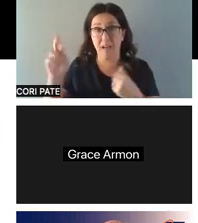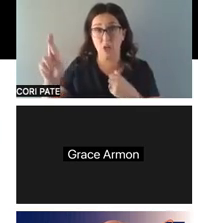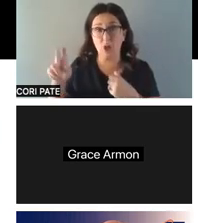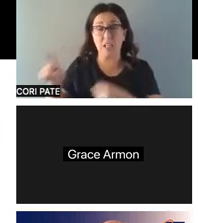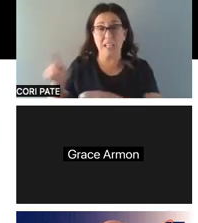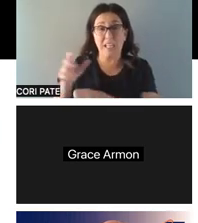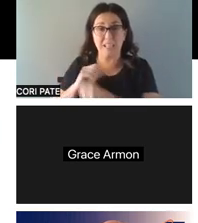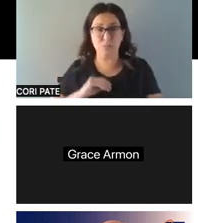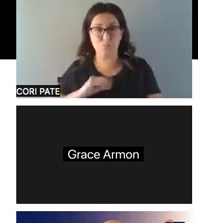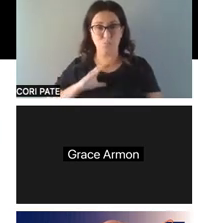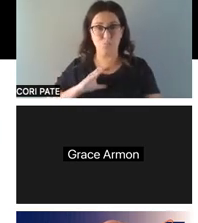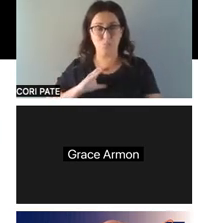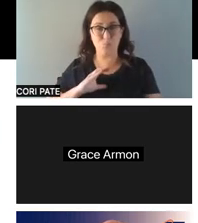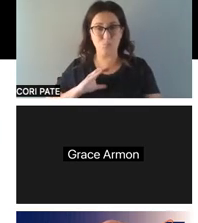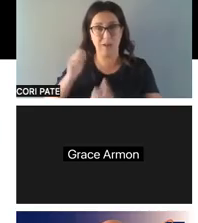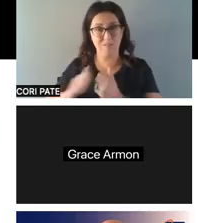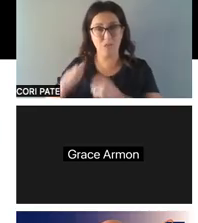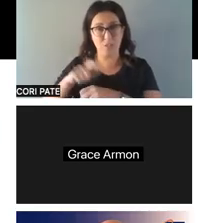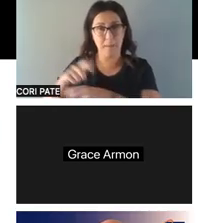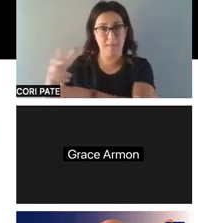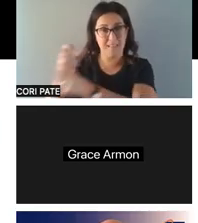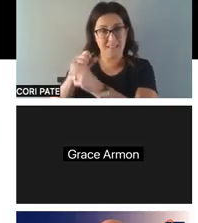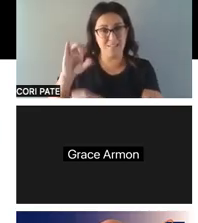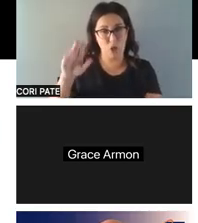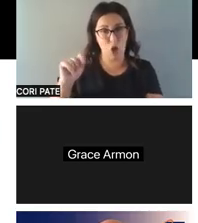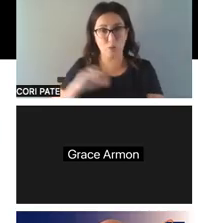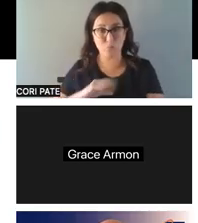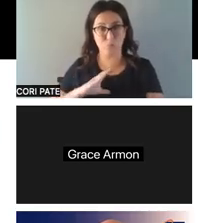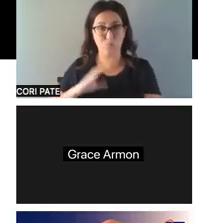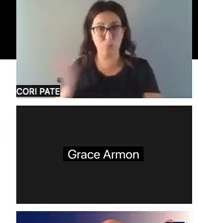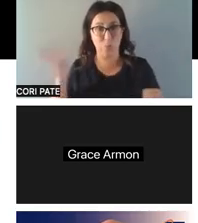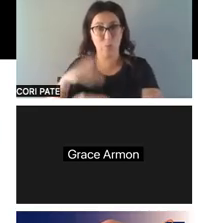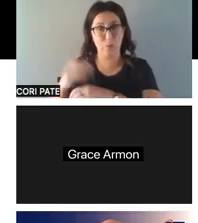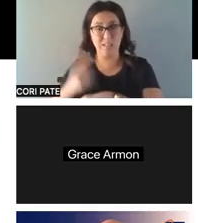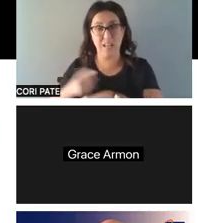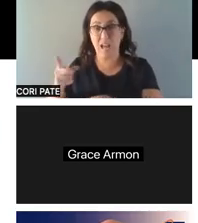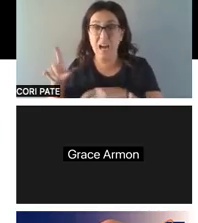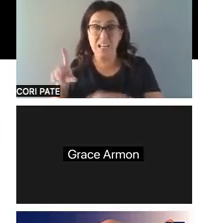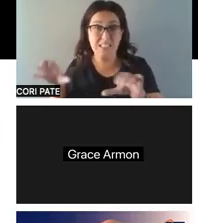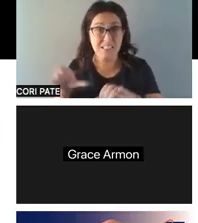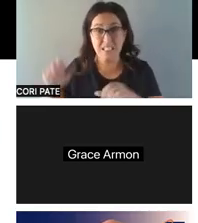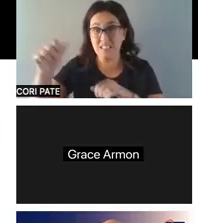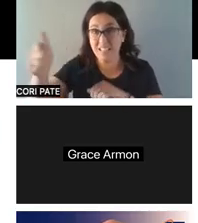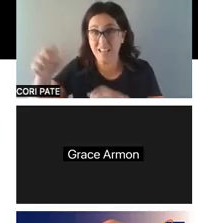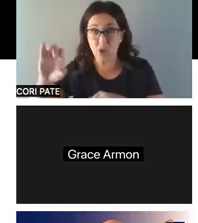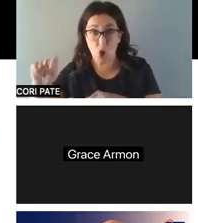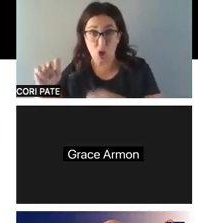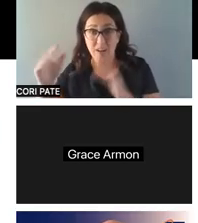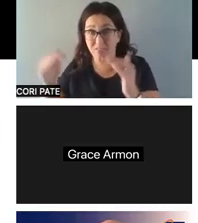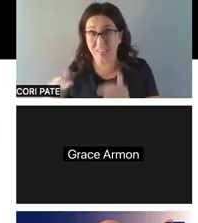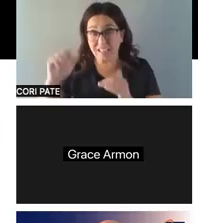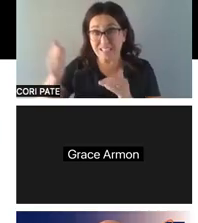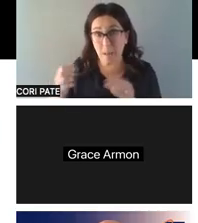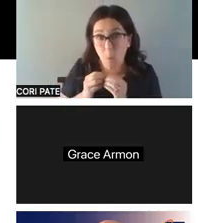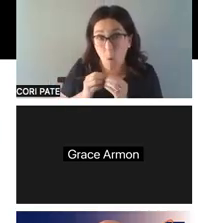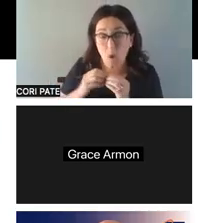bursts of confidence and to build up his day. I did 10 carts, I did another 10, I did another 10, which I think